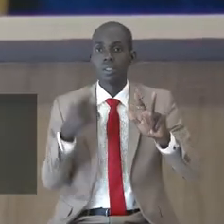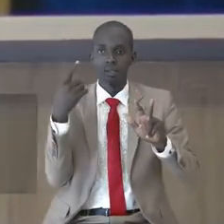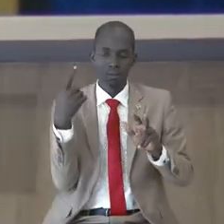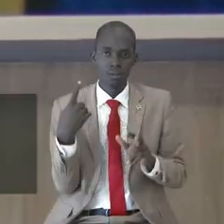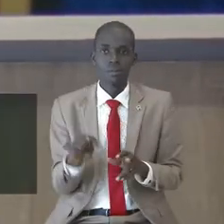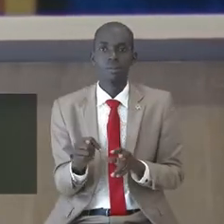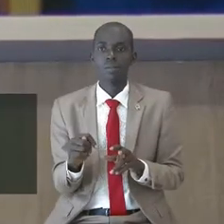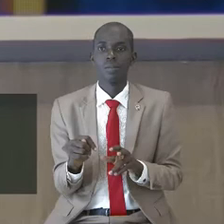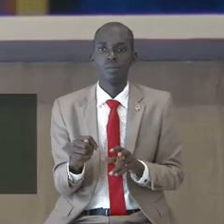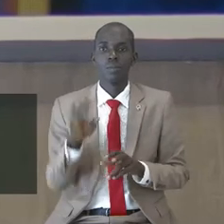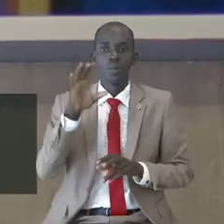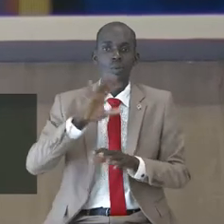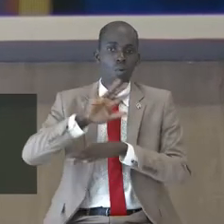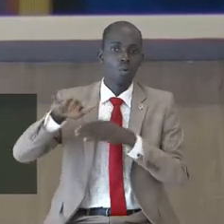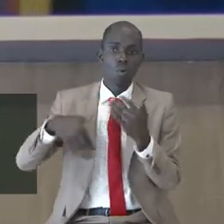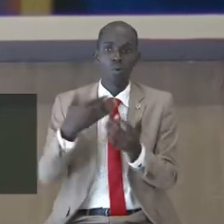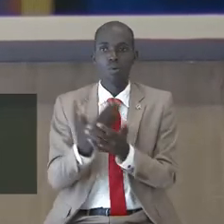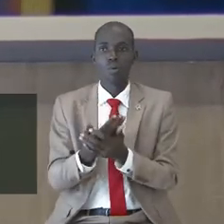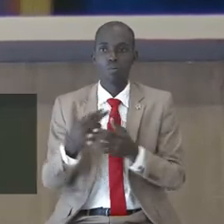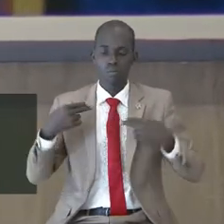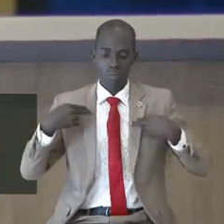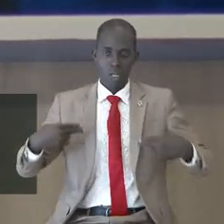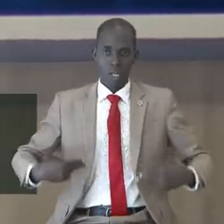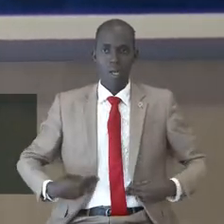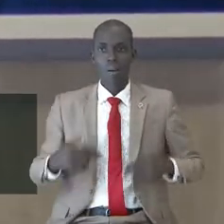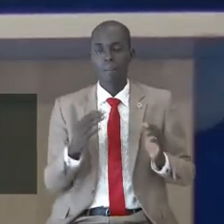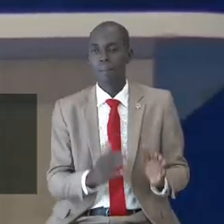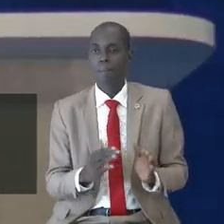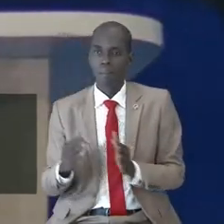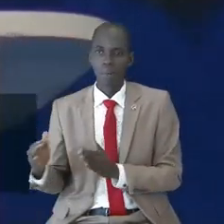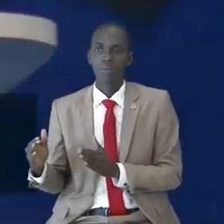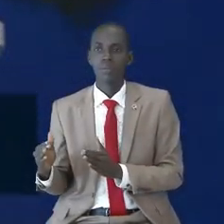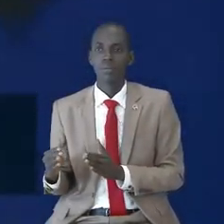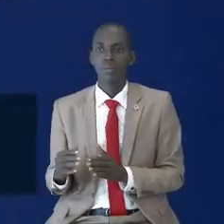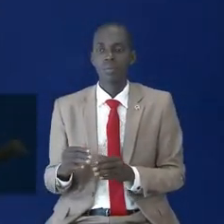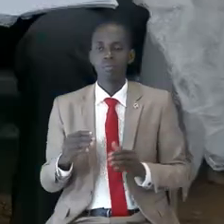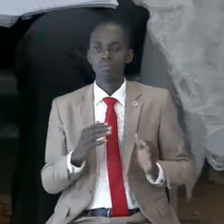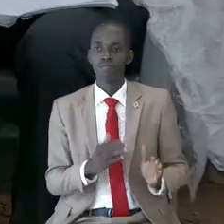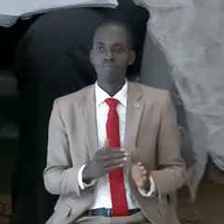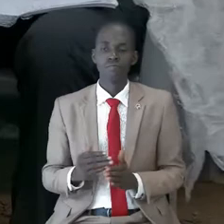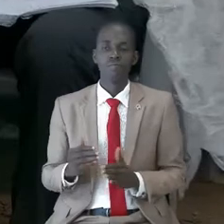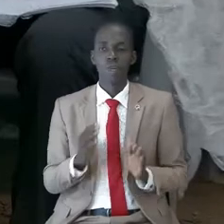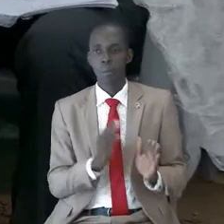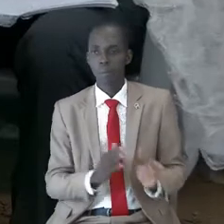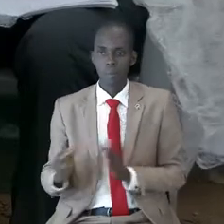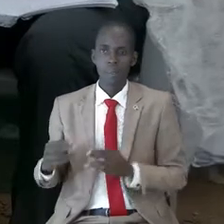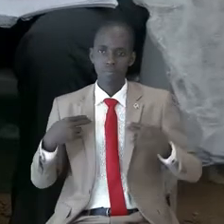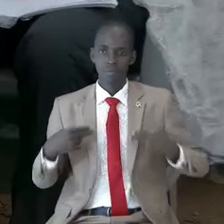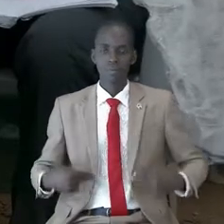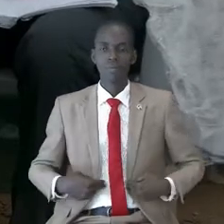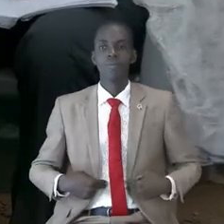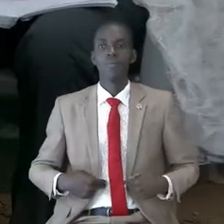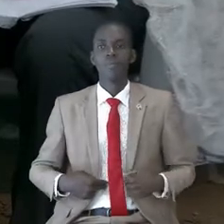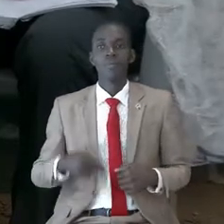composite health plan. Health care. Health program. He has